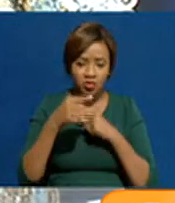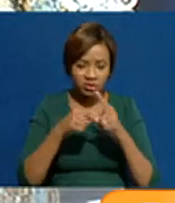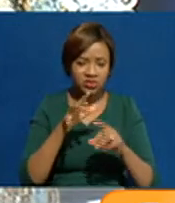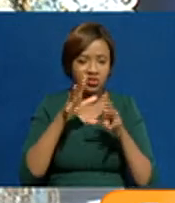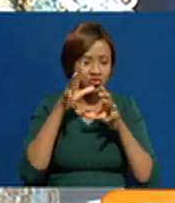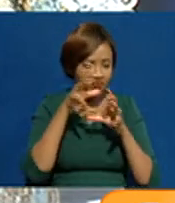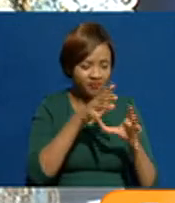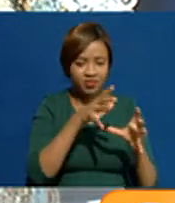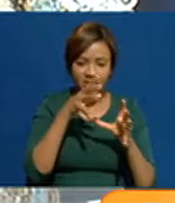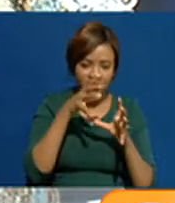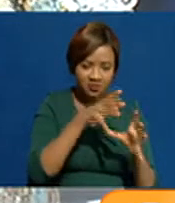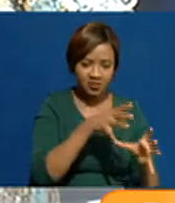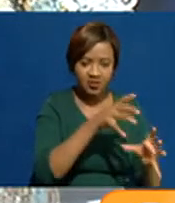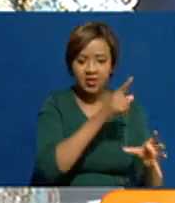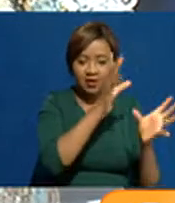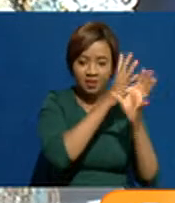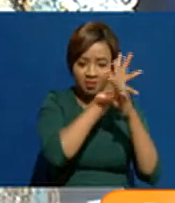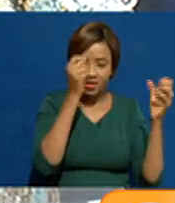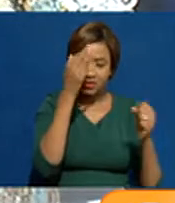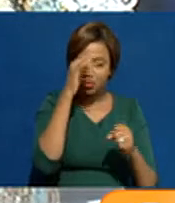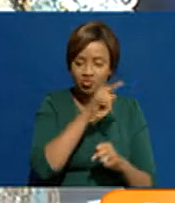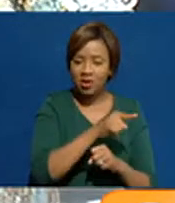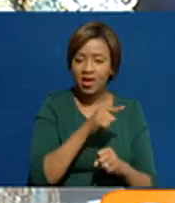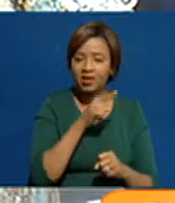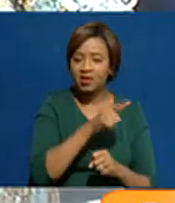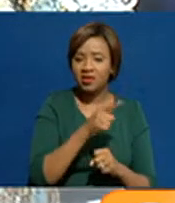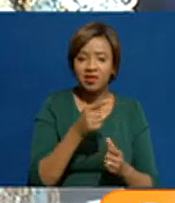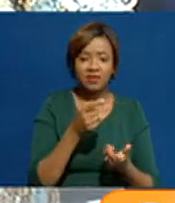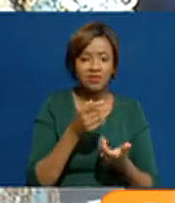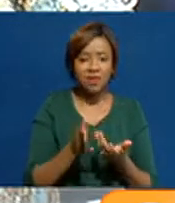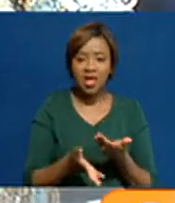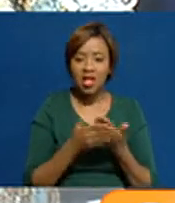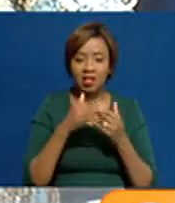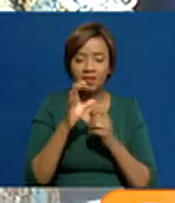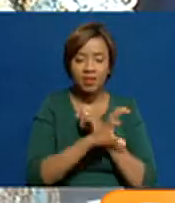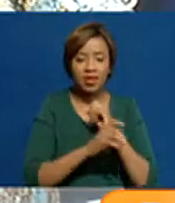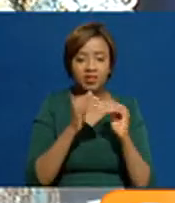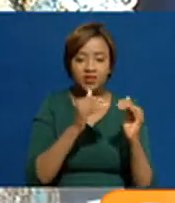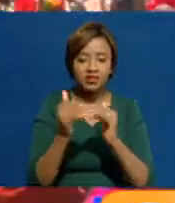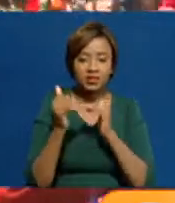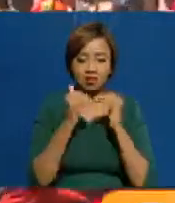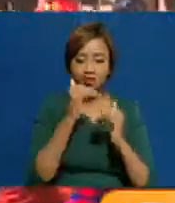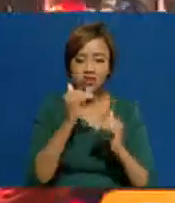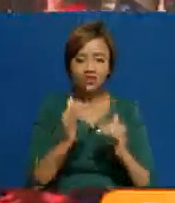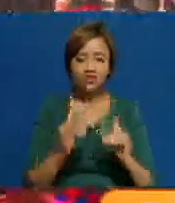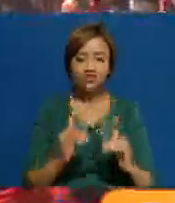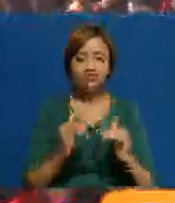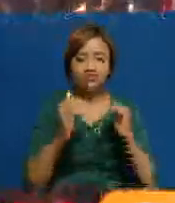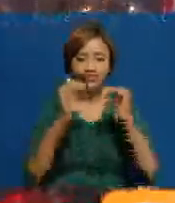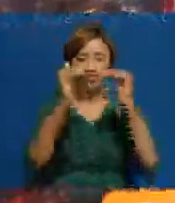what it claims is clawing back on the country's democracy.